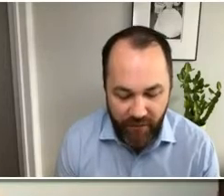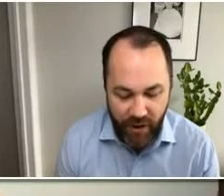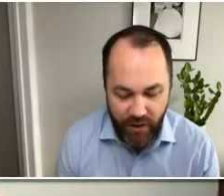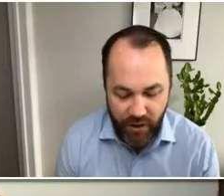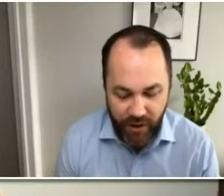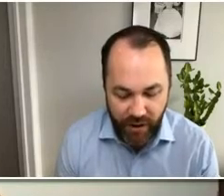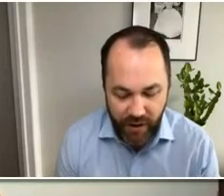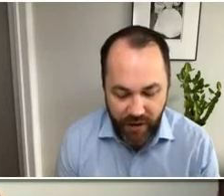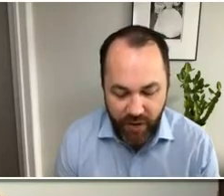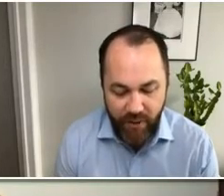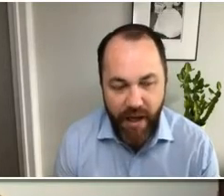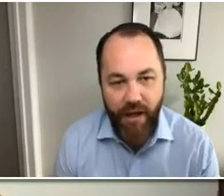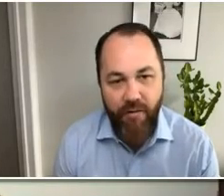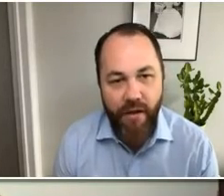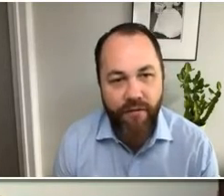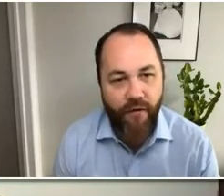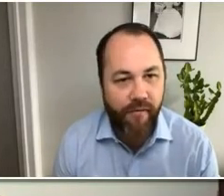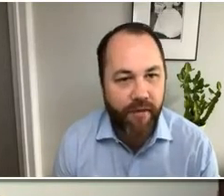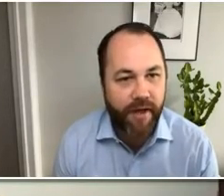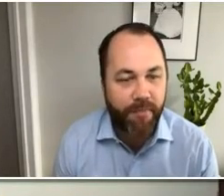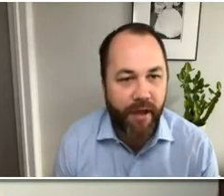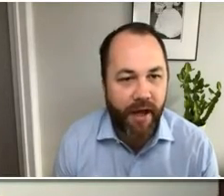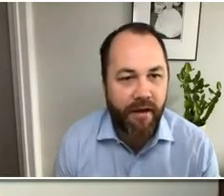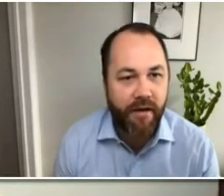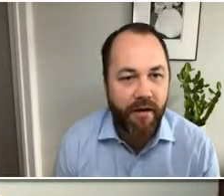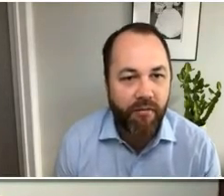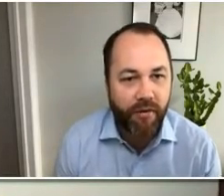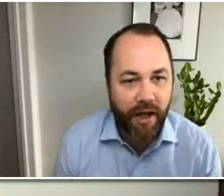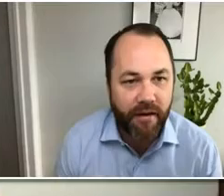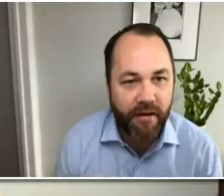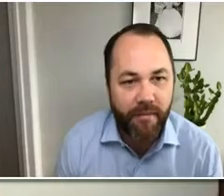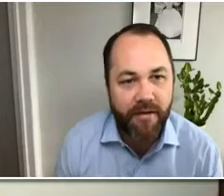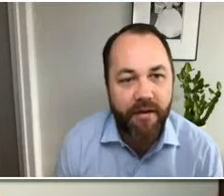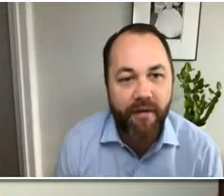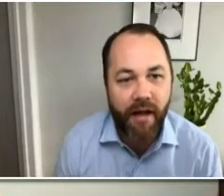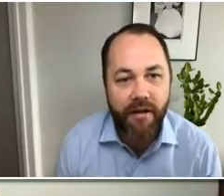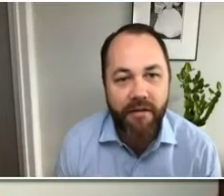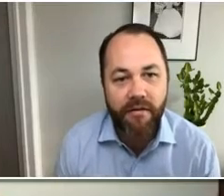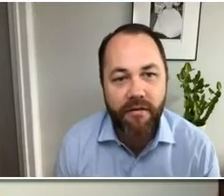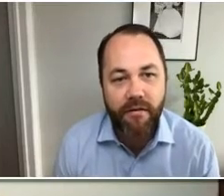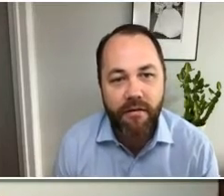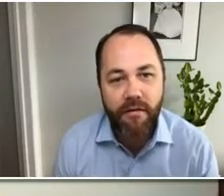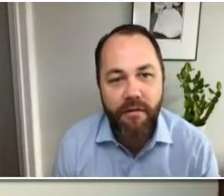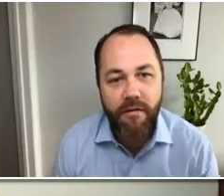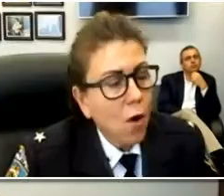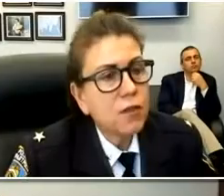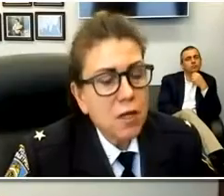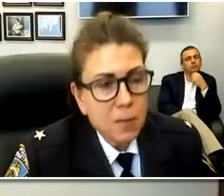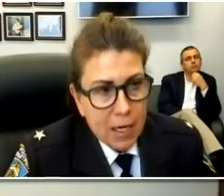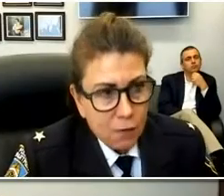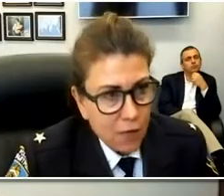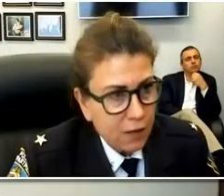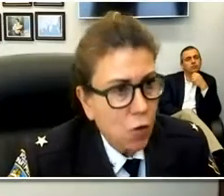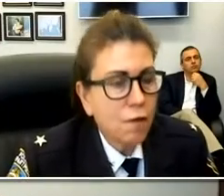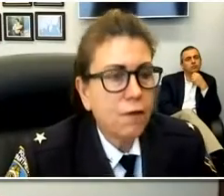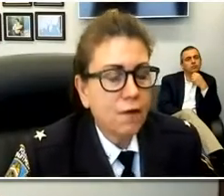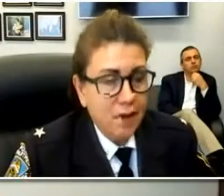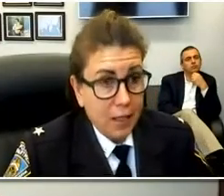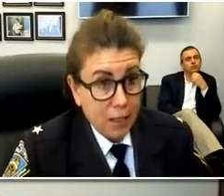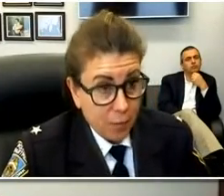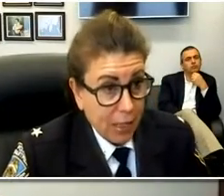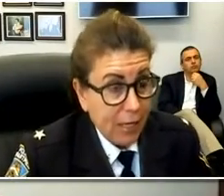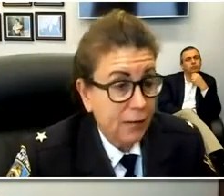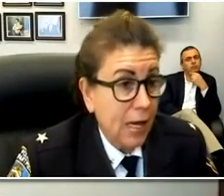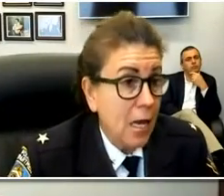body camera footage from the patrol officers when they respond to the jobs to make you sure that they are affecting arrests when they